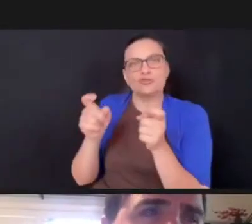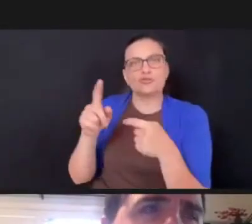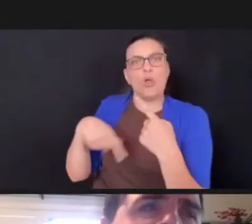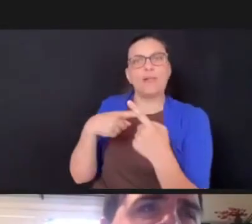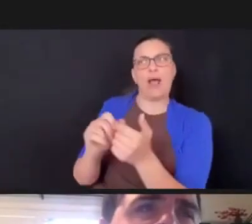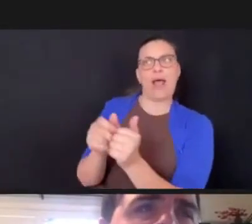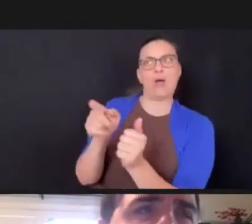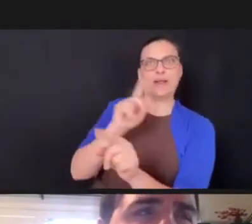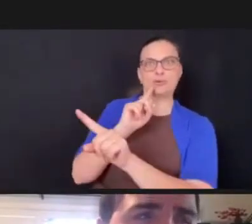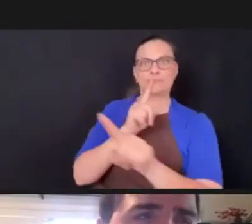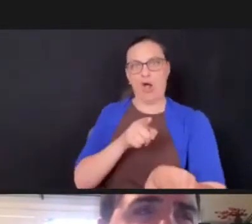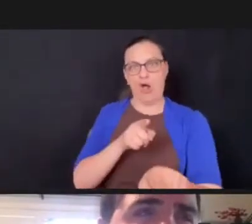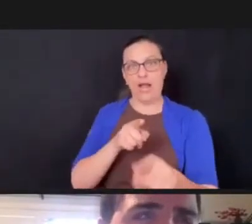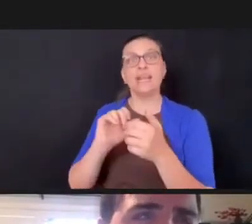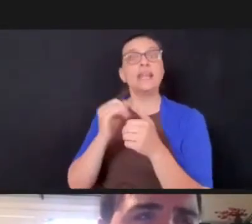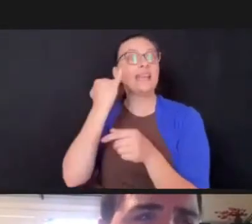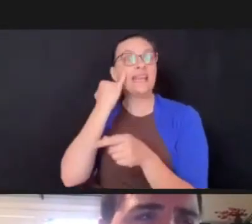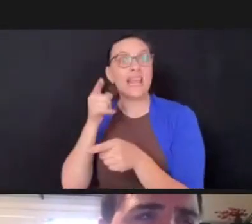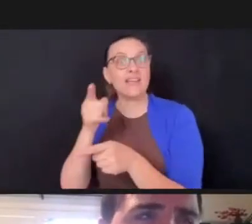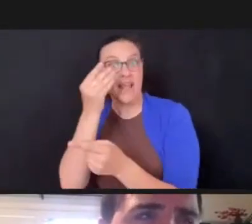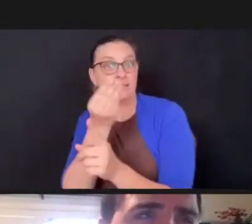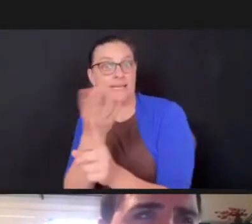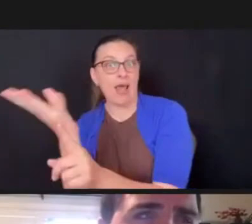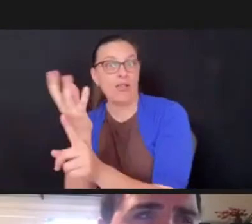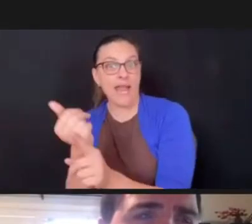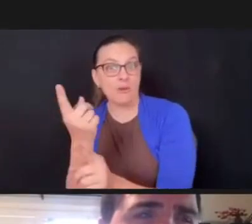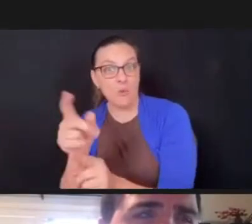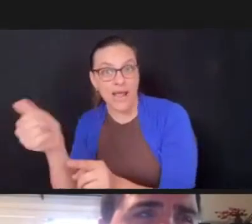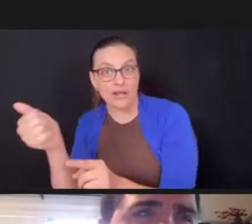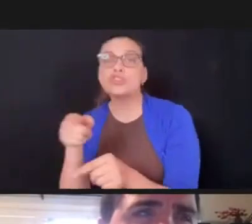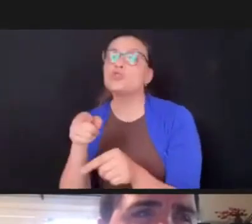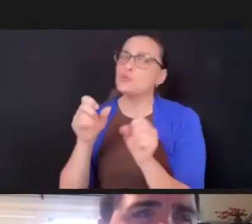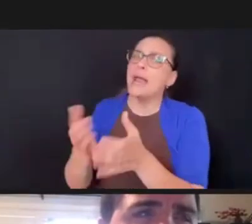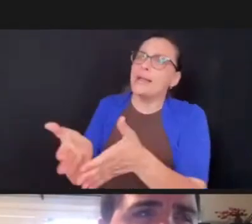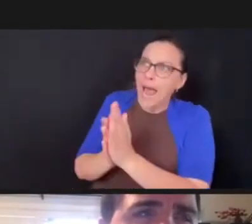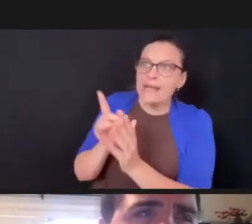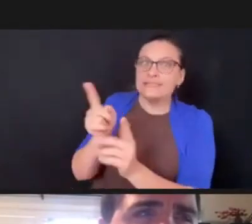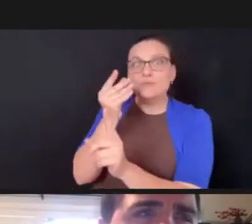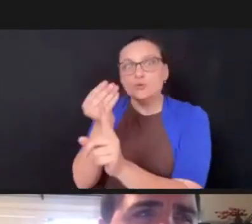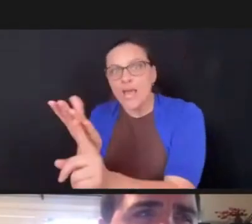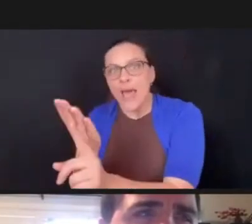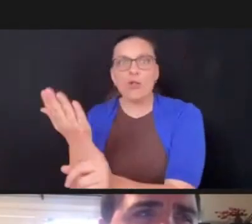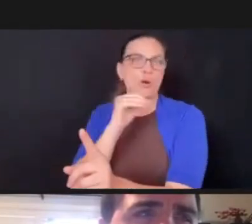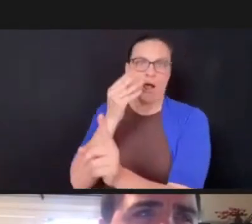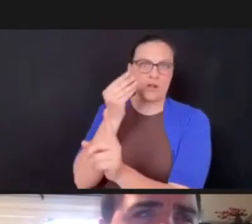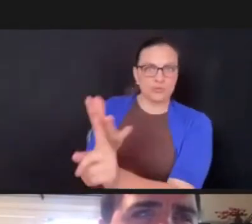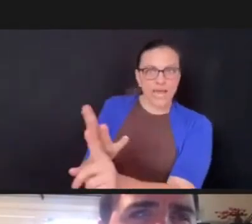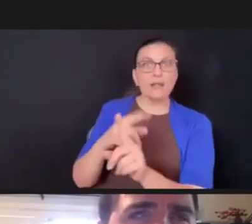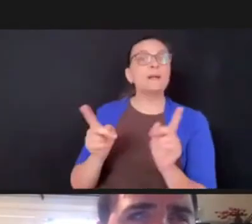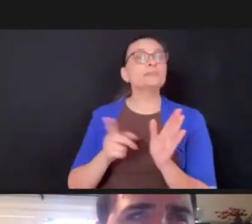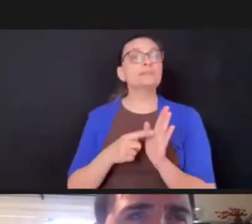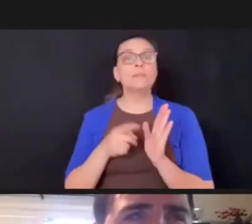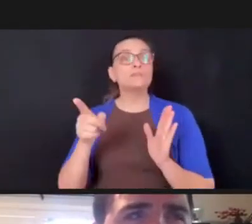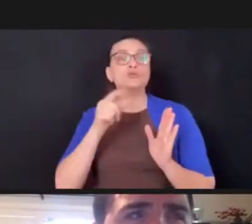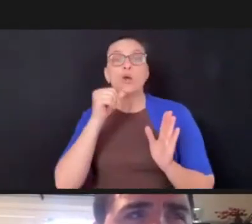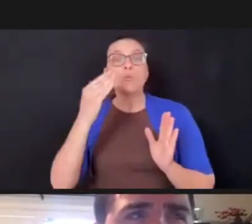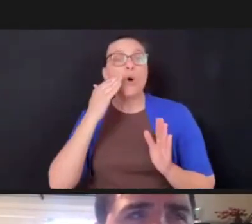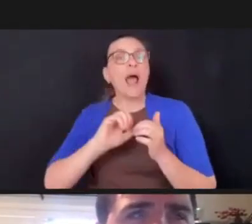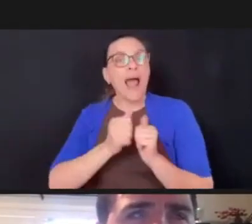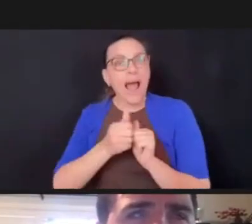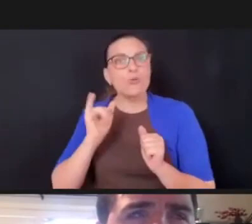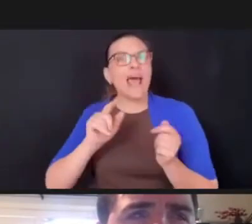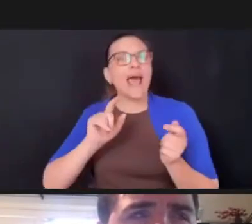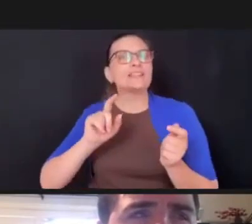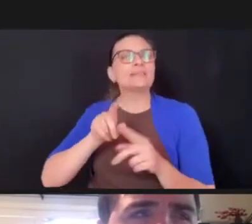ask them to do so or not do so. And sometimes you don't know how it's changing how you're being